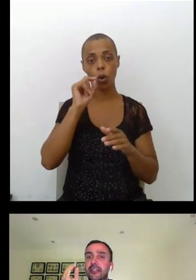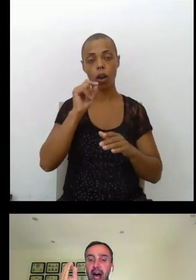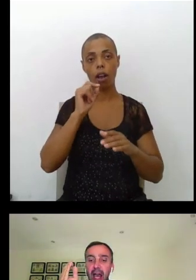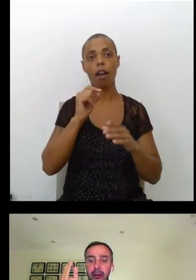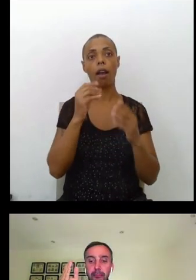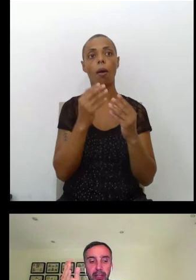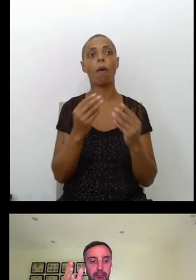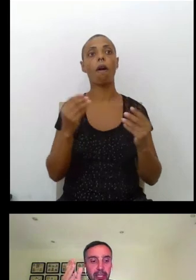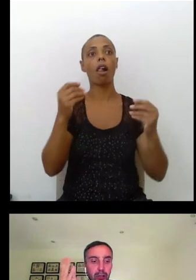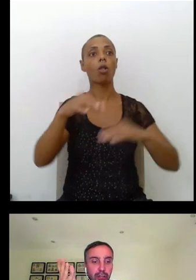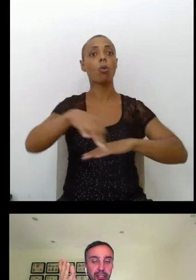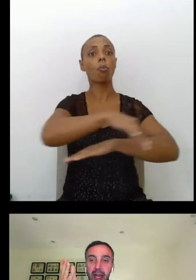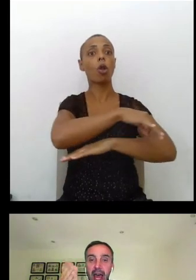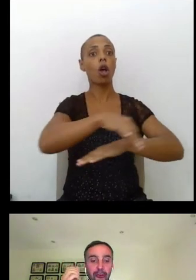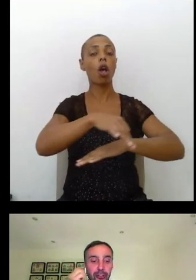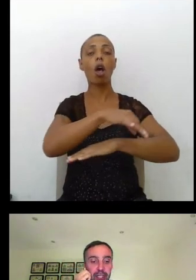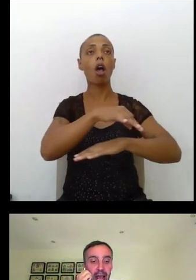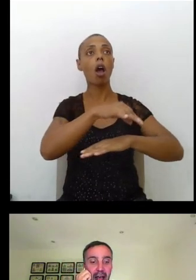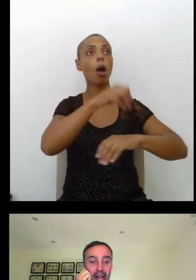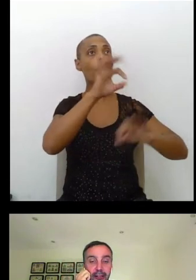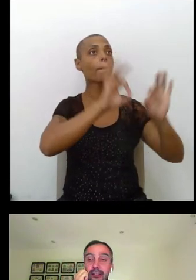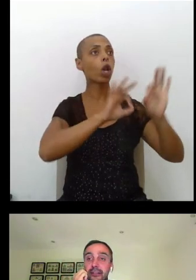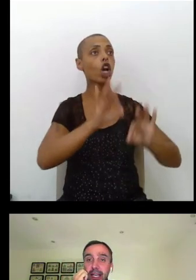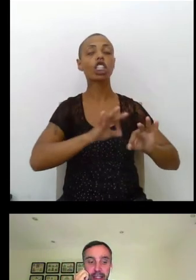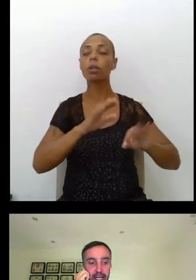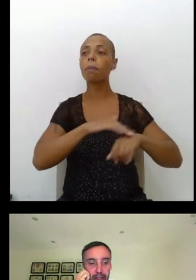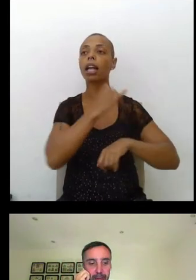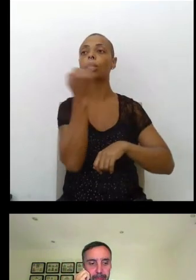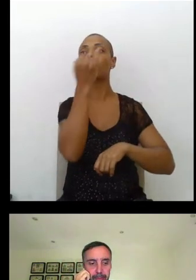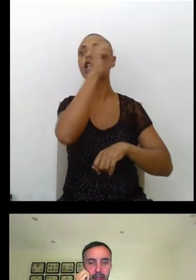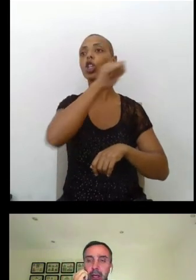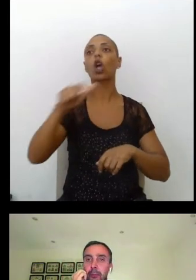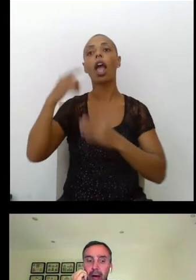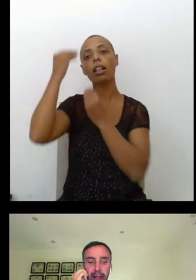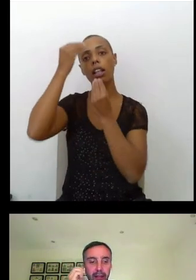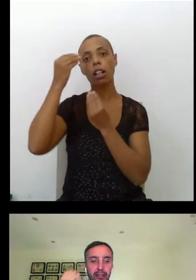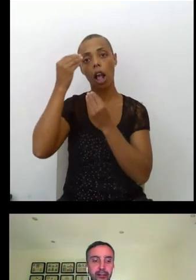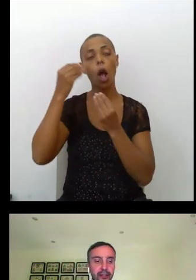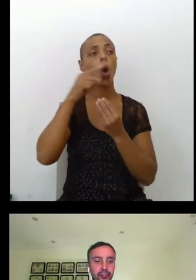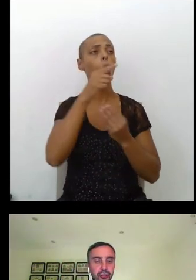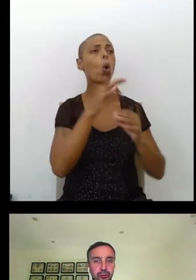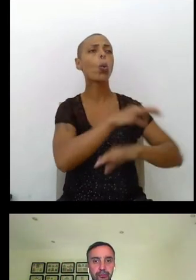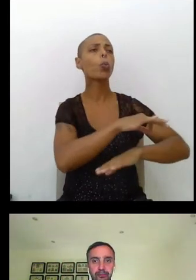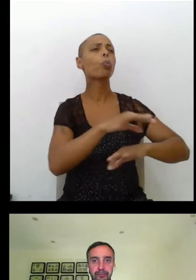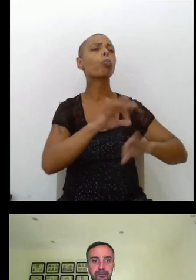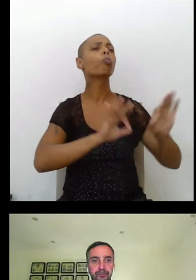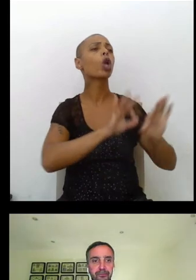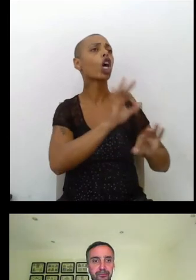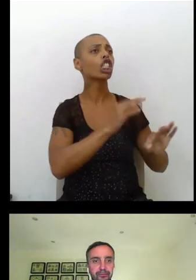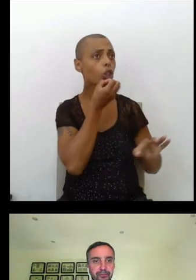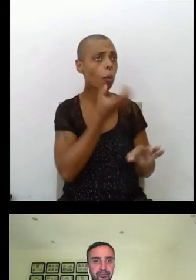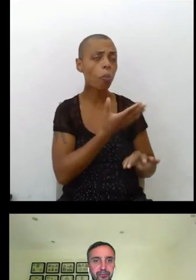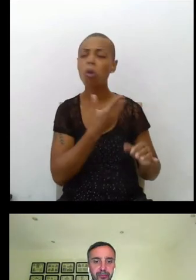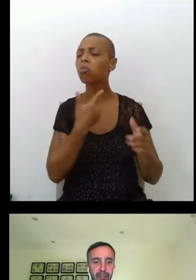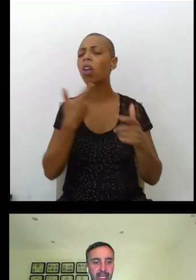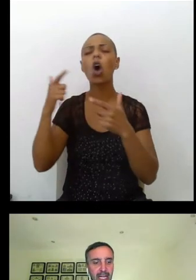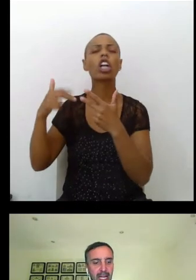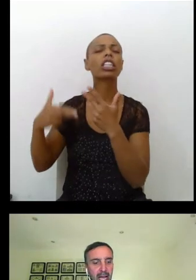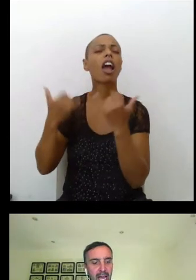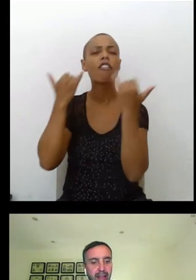the design must be good everything else is secondary but is this true